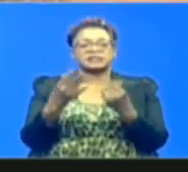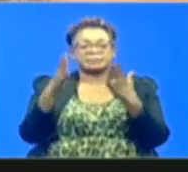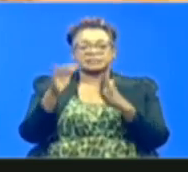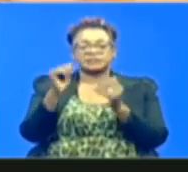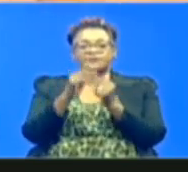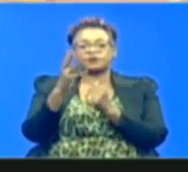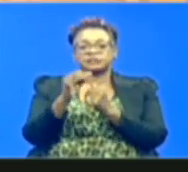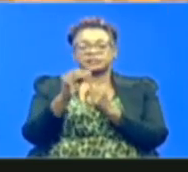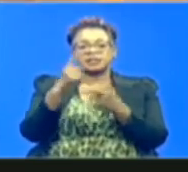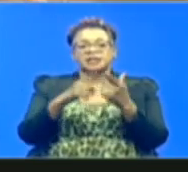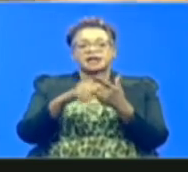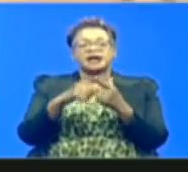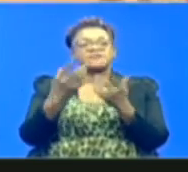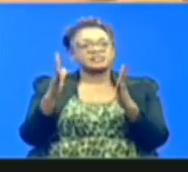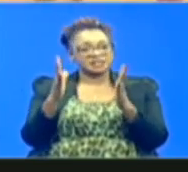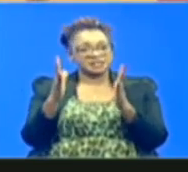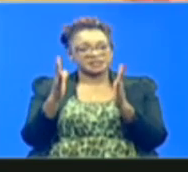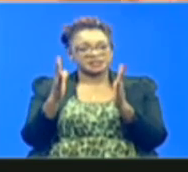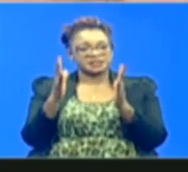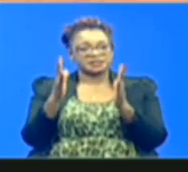40-year anniversary.